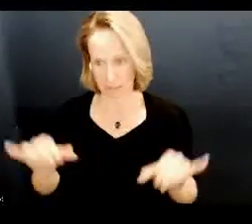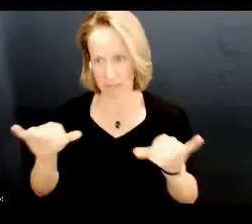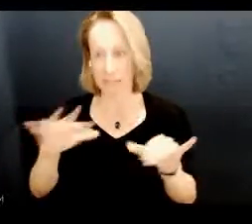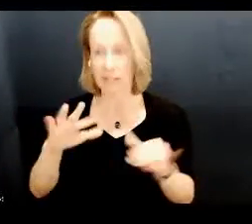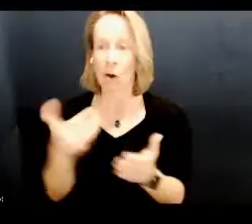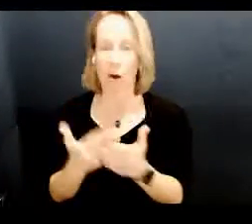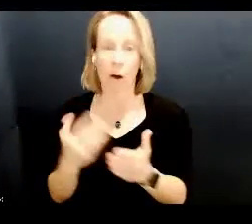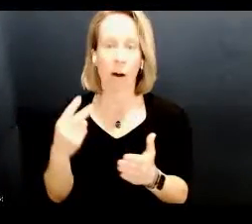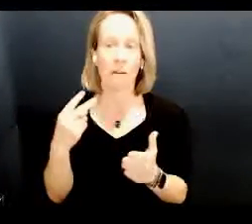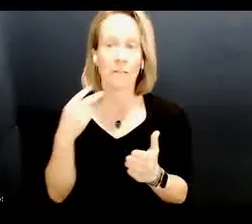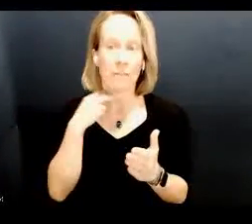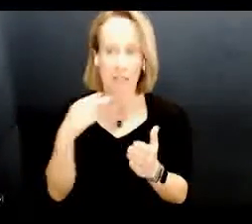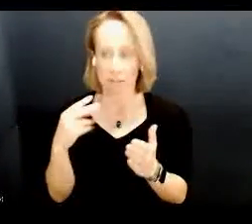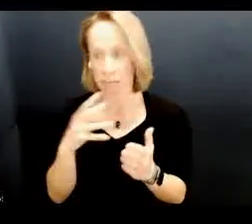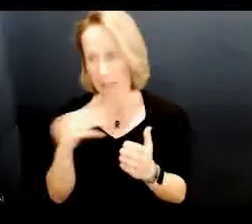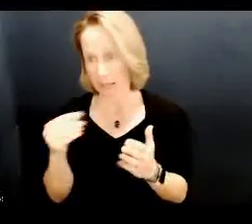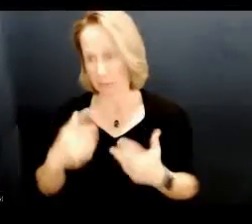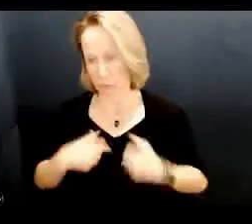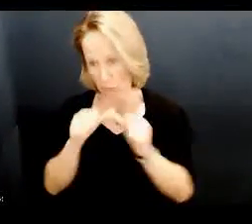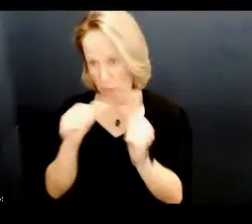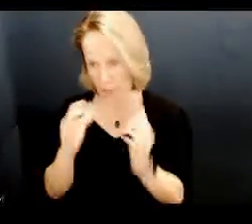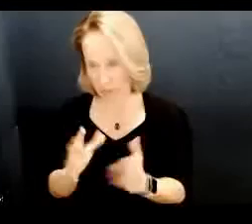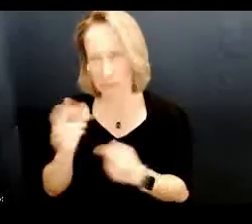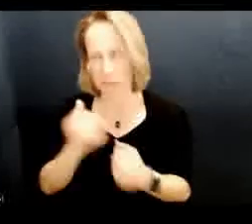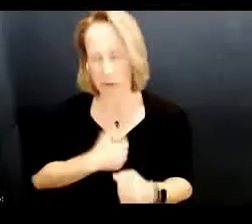are experiencing the same approach.